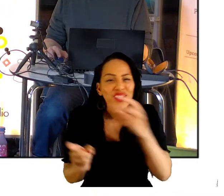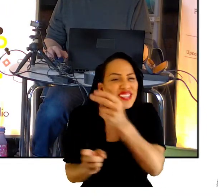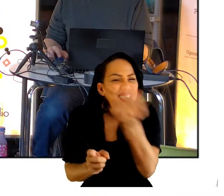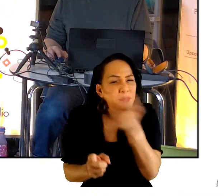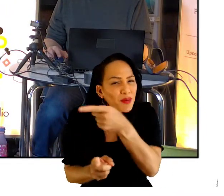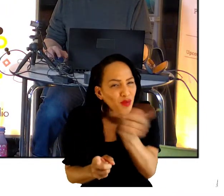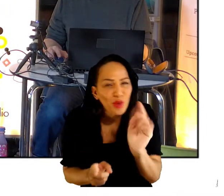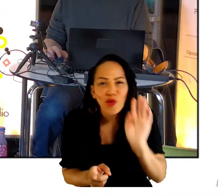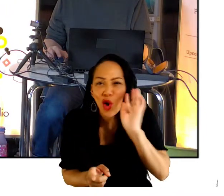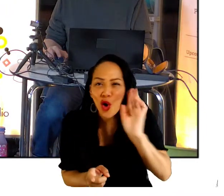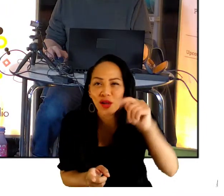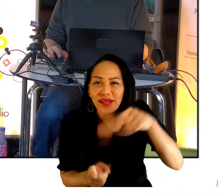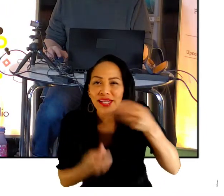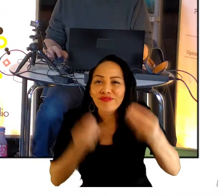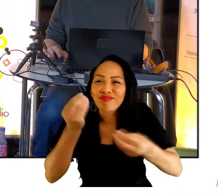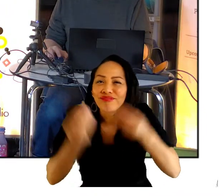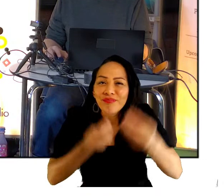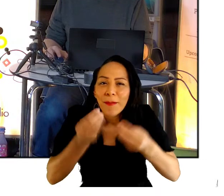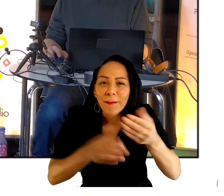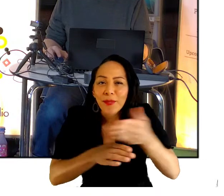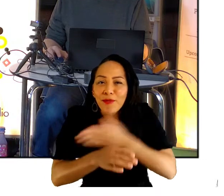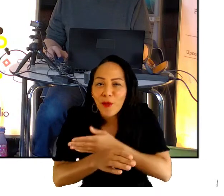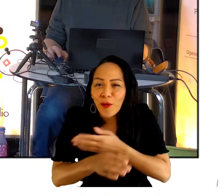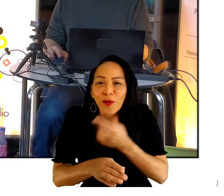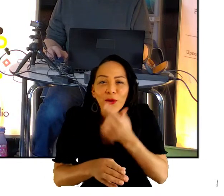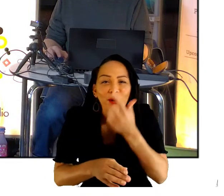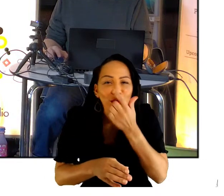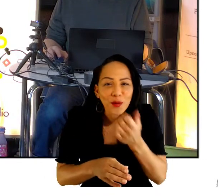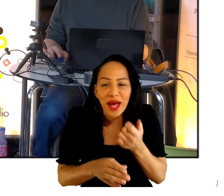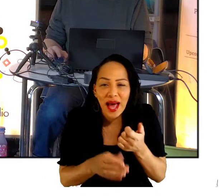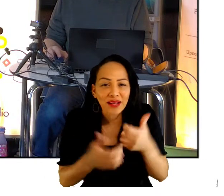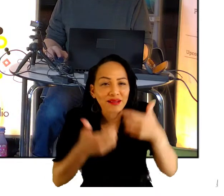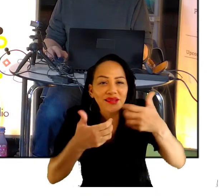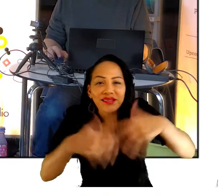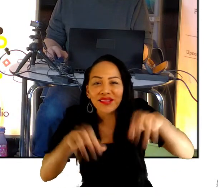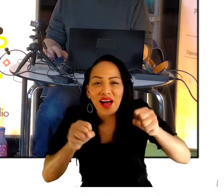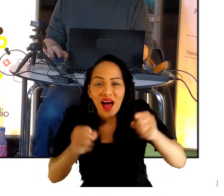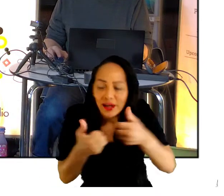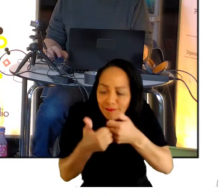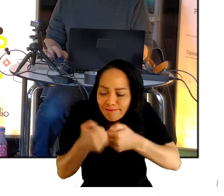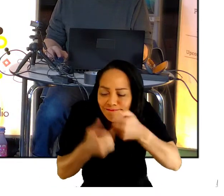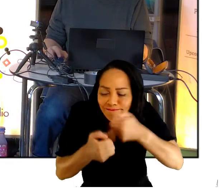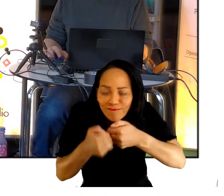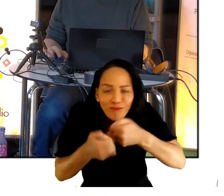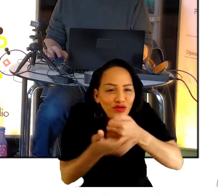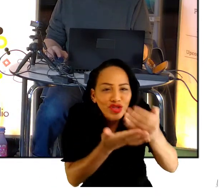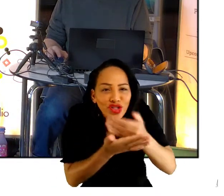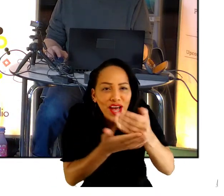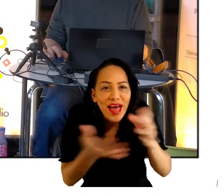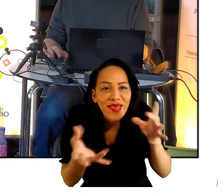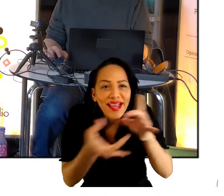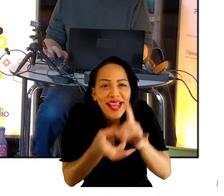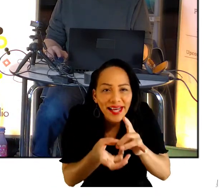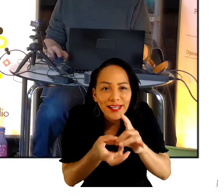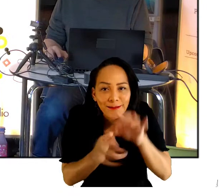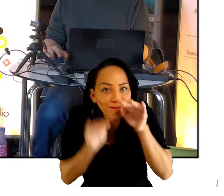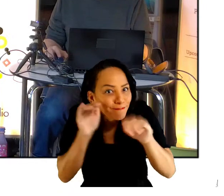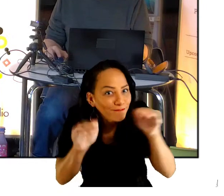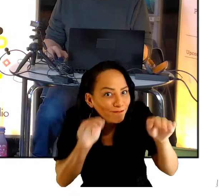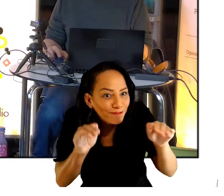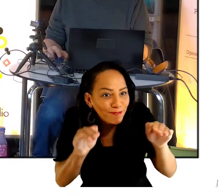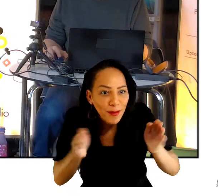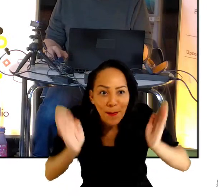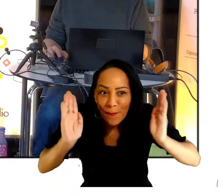probably, so you could, get on your phone and start sharing the link on social media, telling people that they should be watching this talk